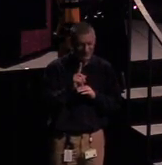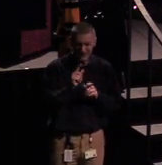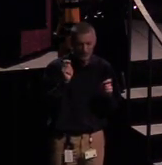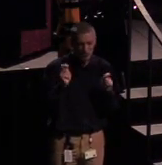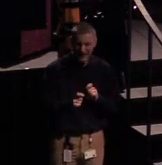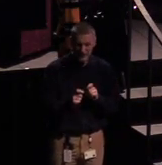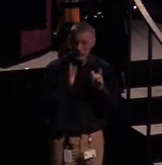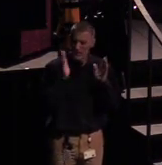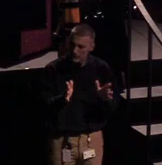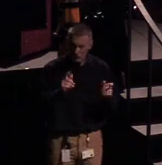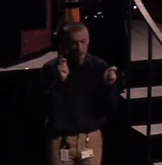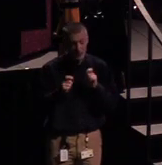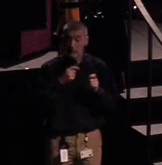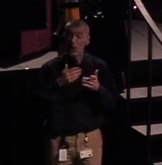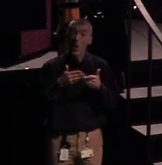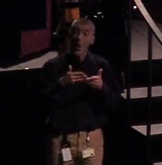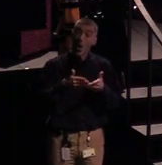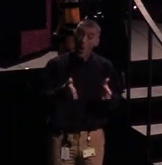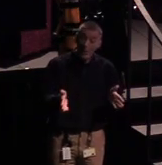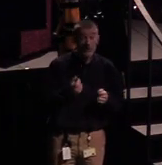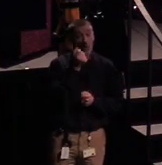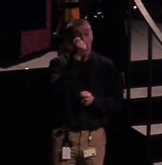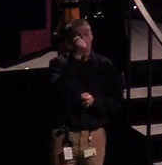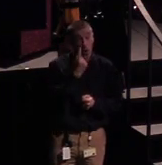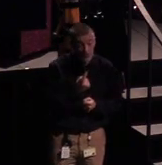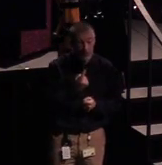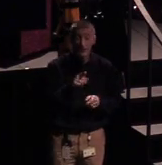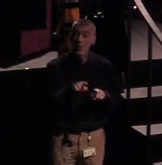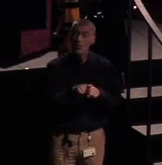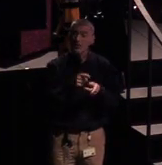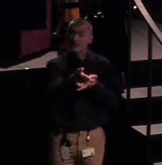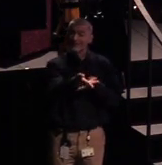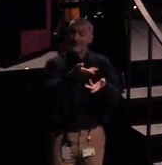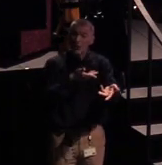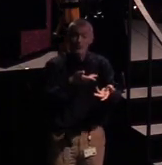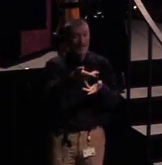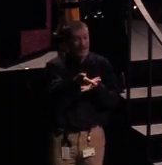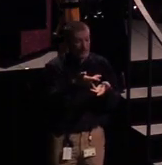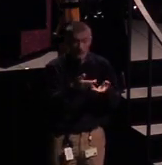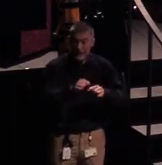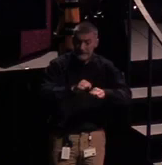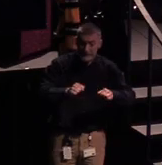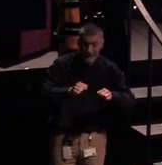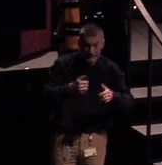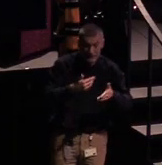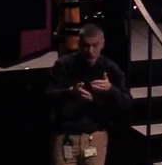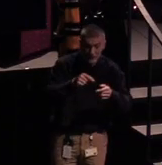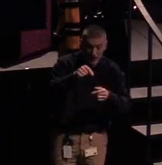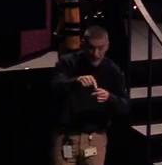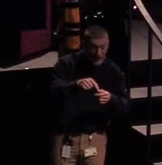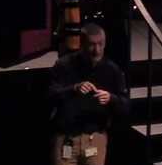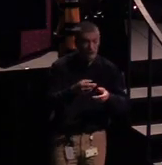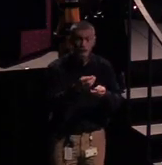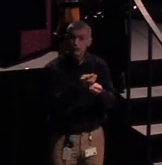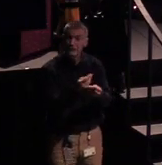to be about openness understanding and sort of negotiating how we use resources in space to make sure that we are supporting each